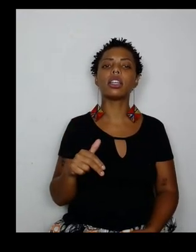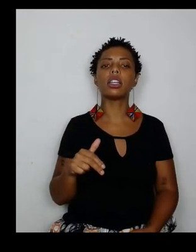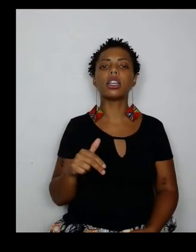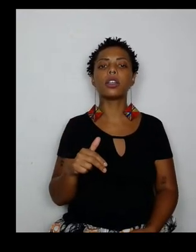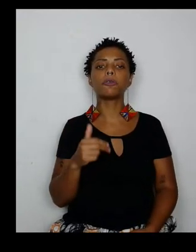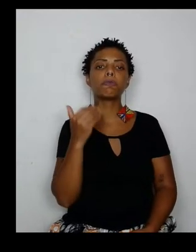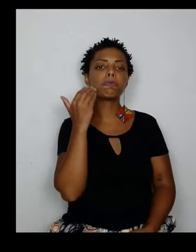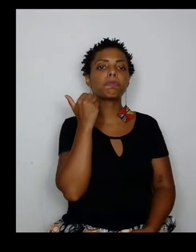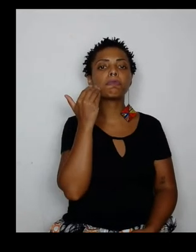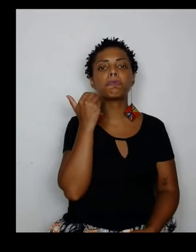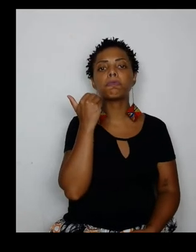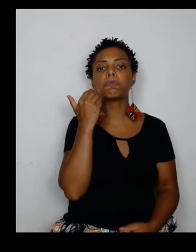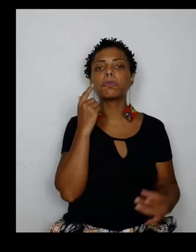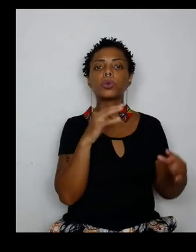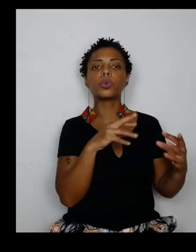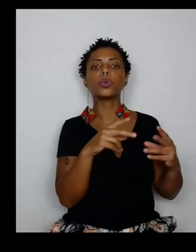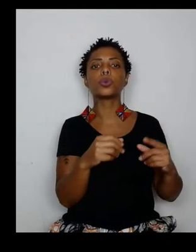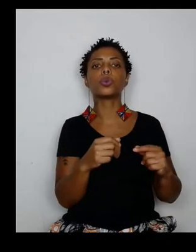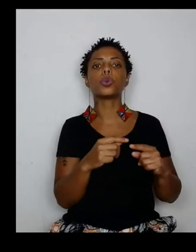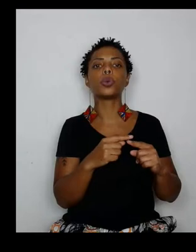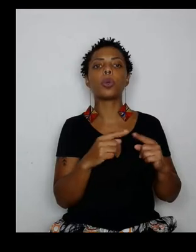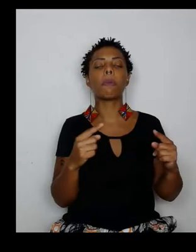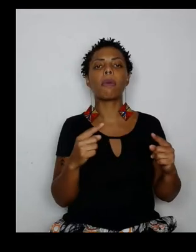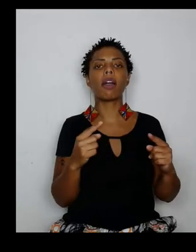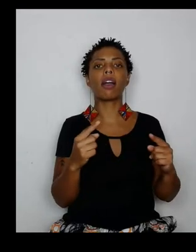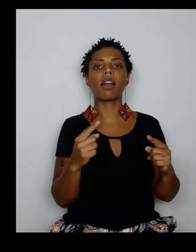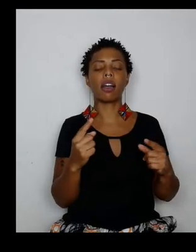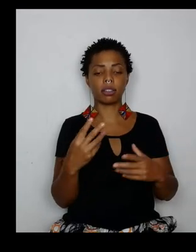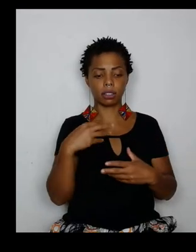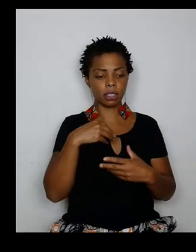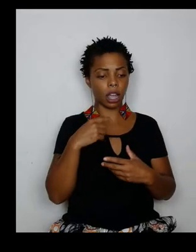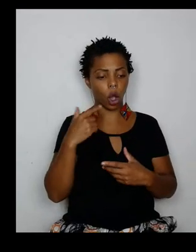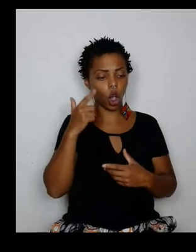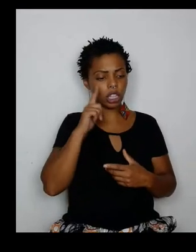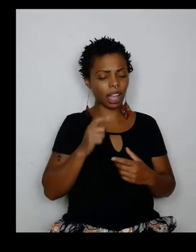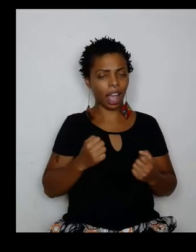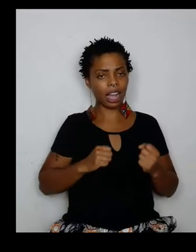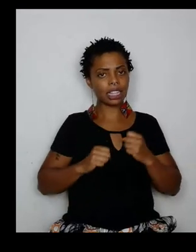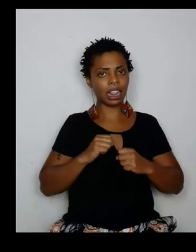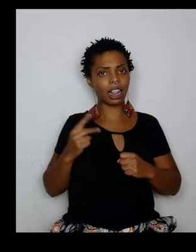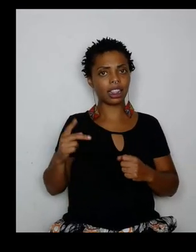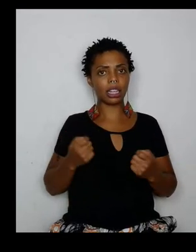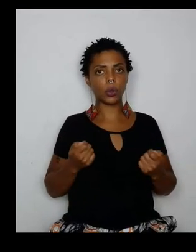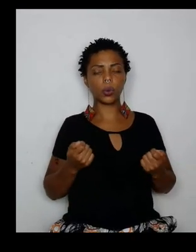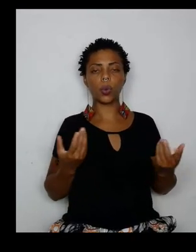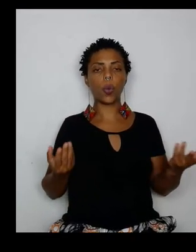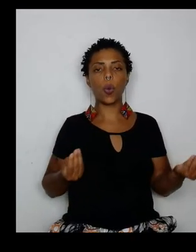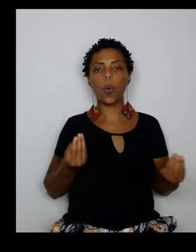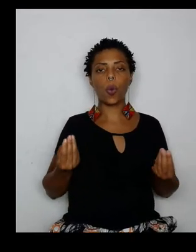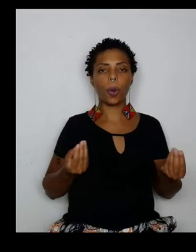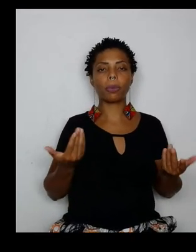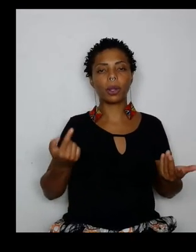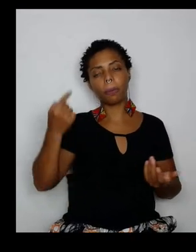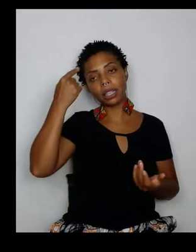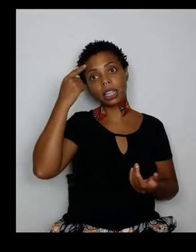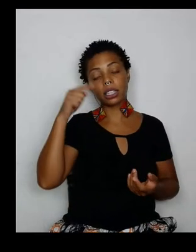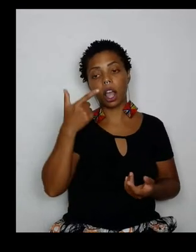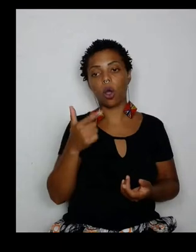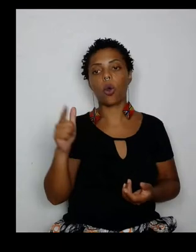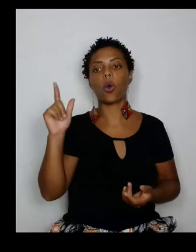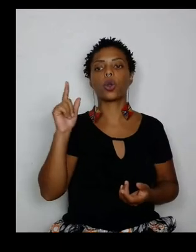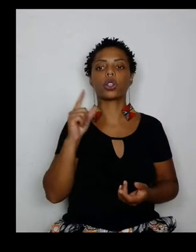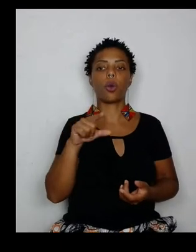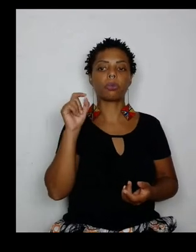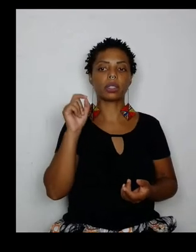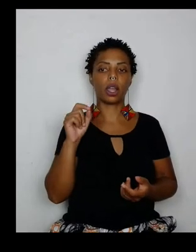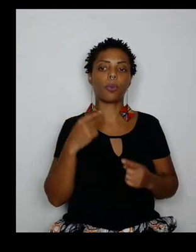words out of his depth in alterity and that came straight from gleeson out of his depth didn't know what to do hot